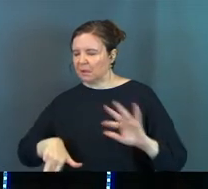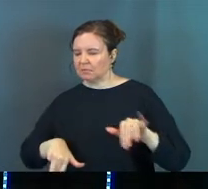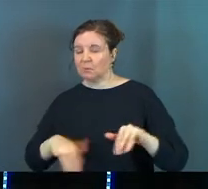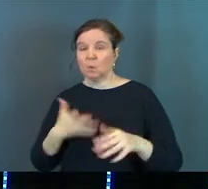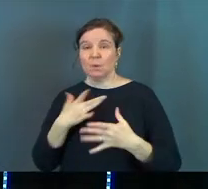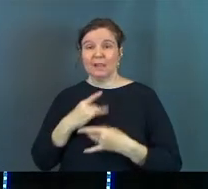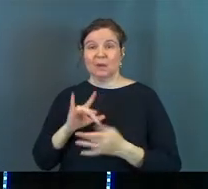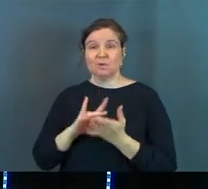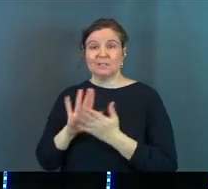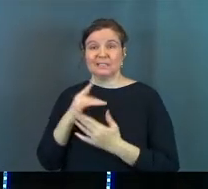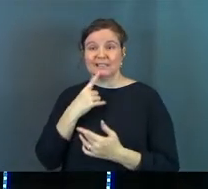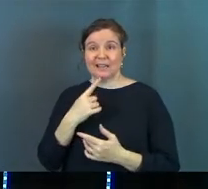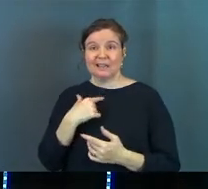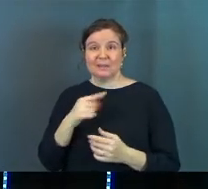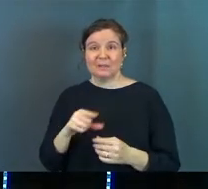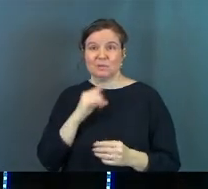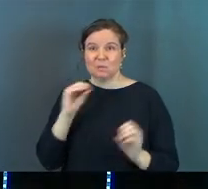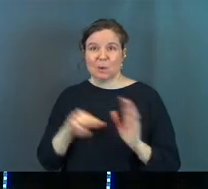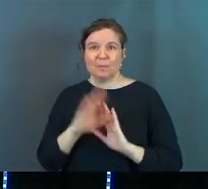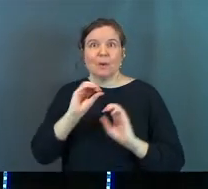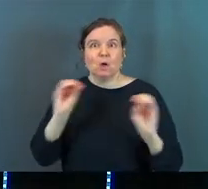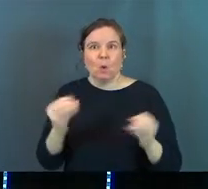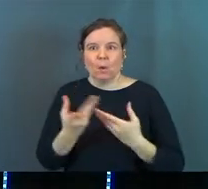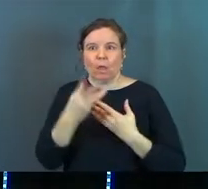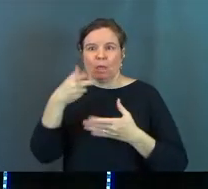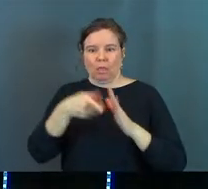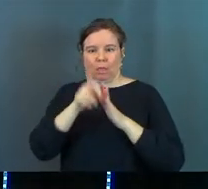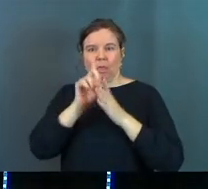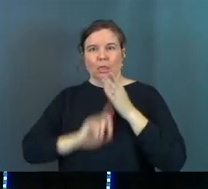moral teacher, but nobody was in the belly of a fish for 3 days.